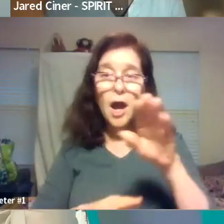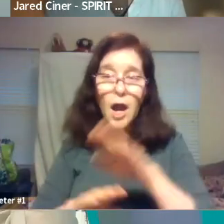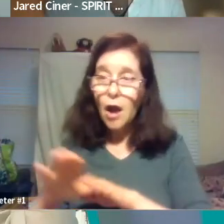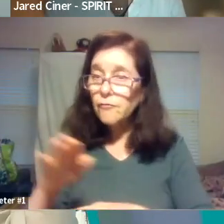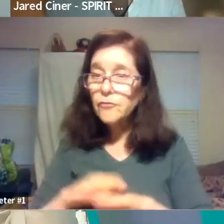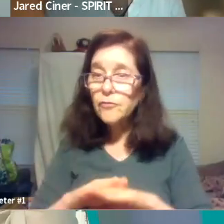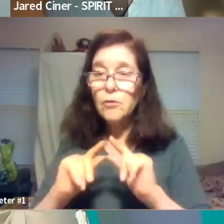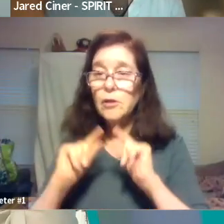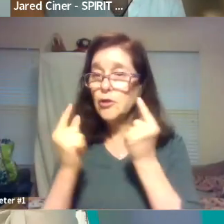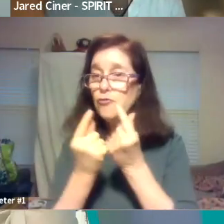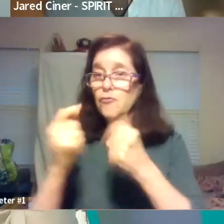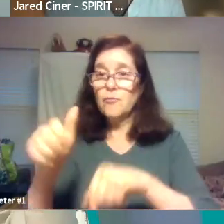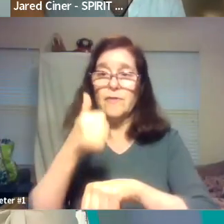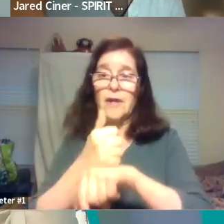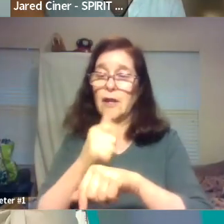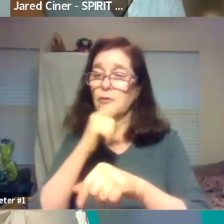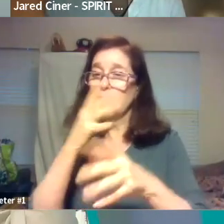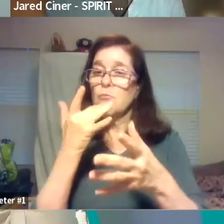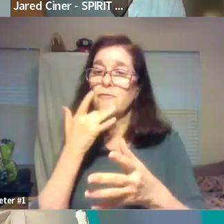one-on-one experience with the trainer.